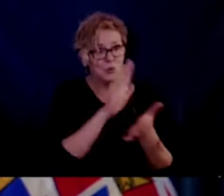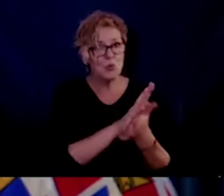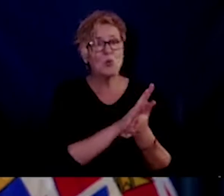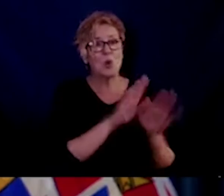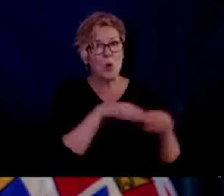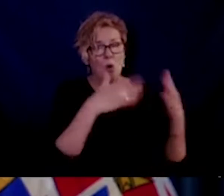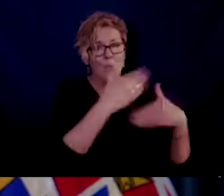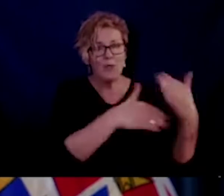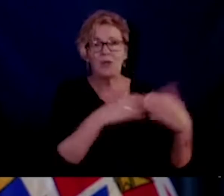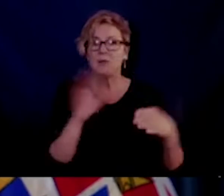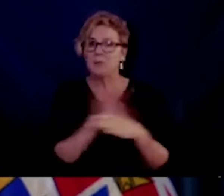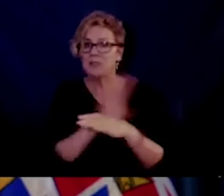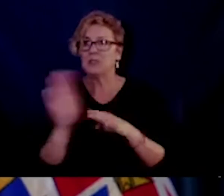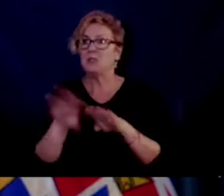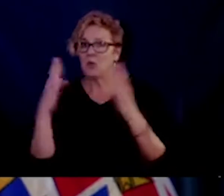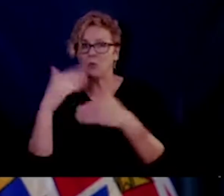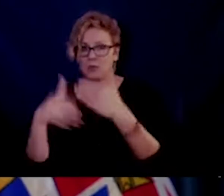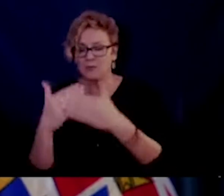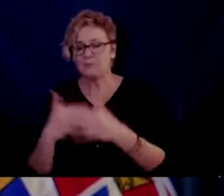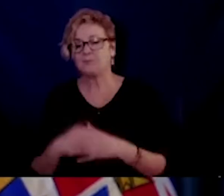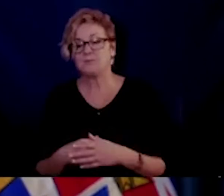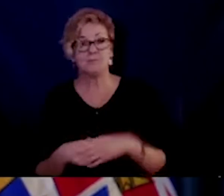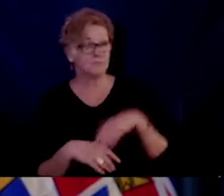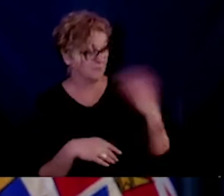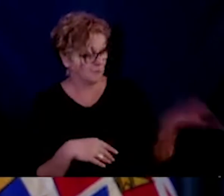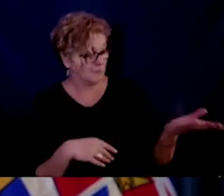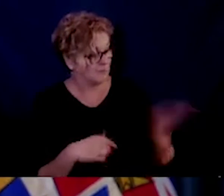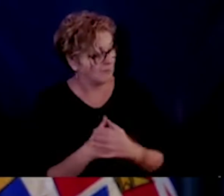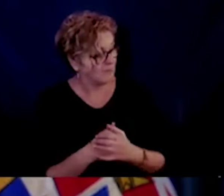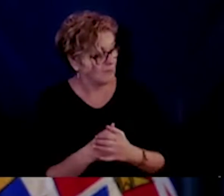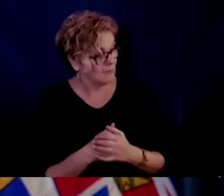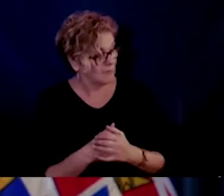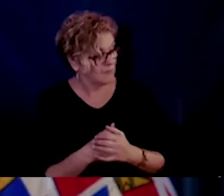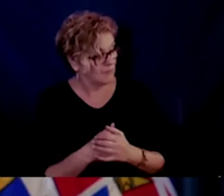Yeah, again, to use your numbers, Dr. Henry, it looks to me like almost a 40%